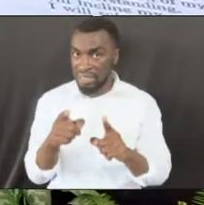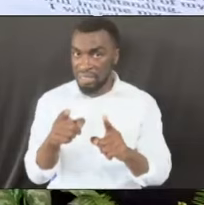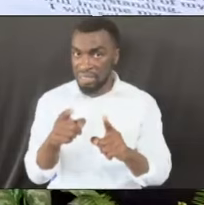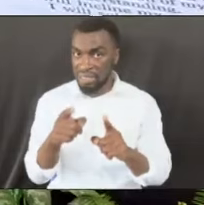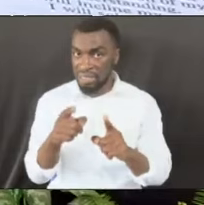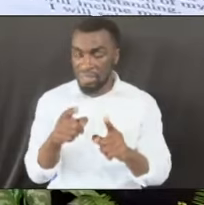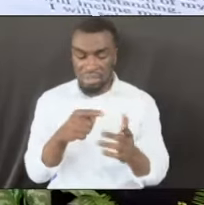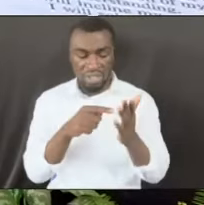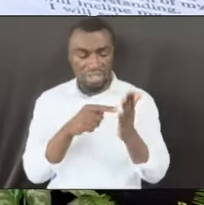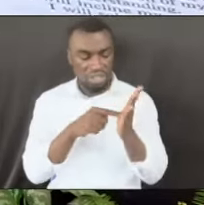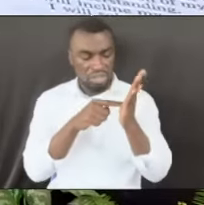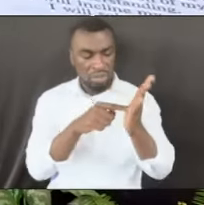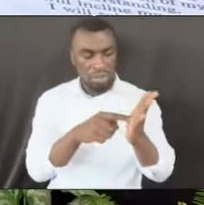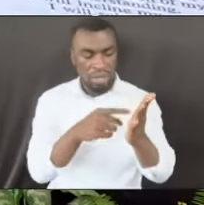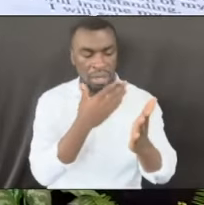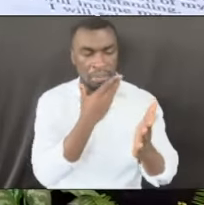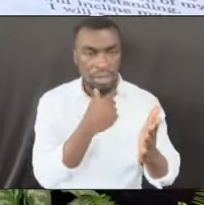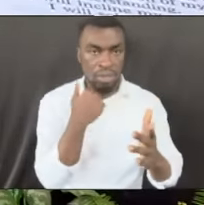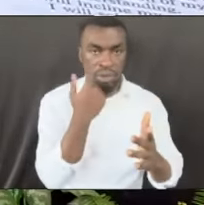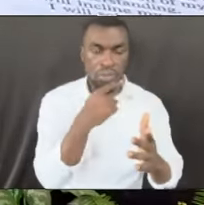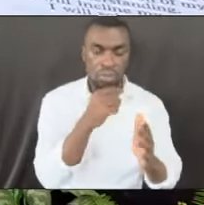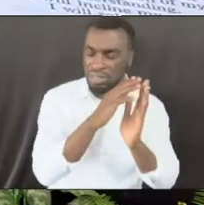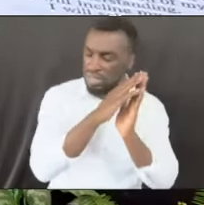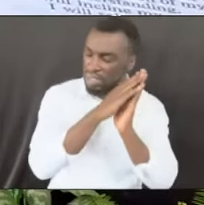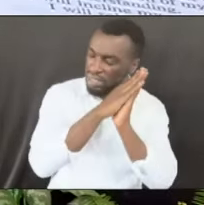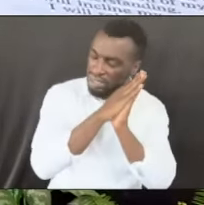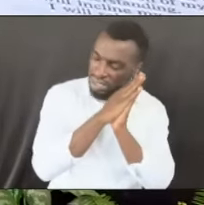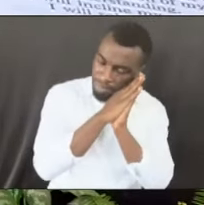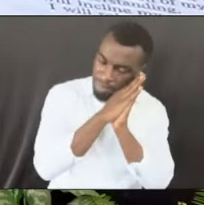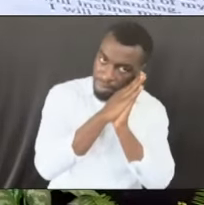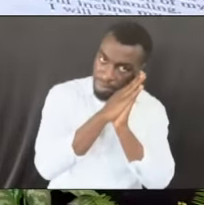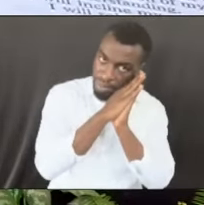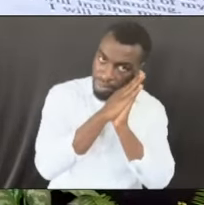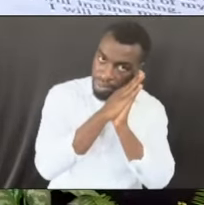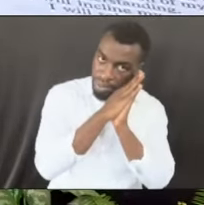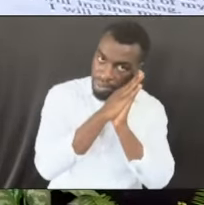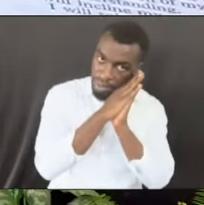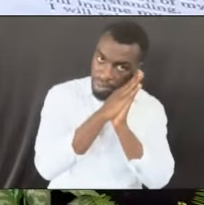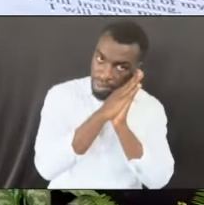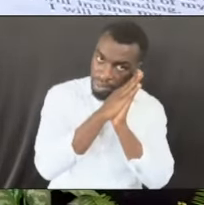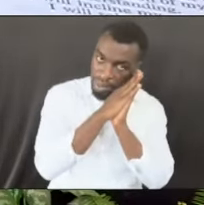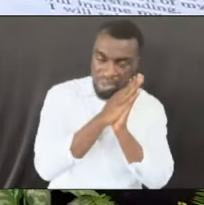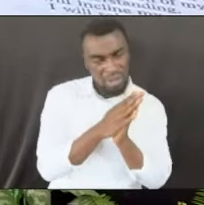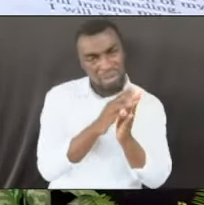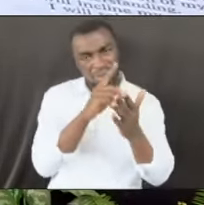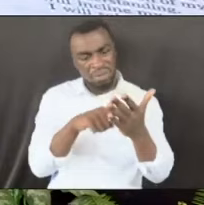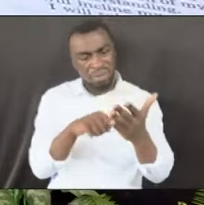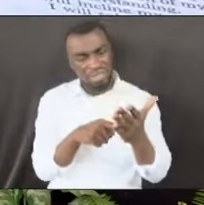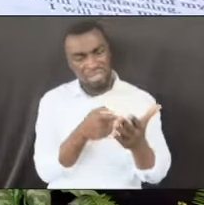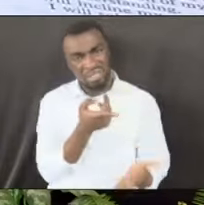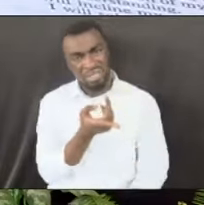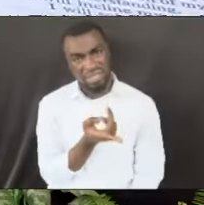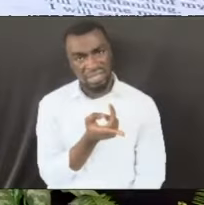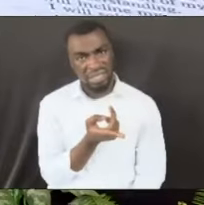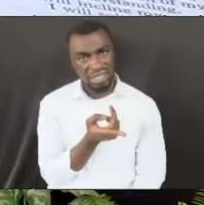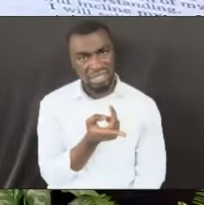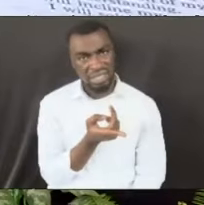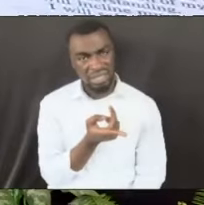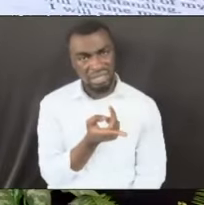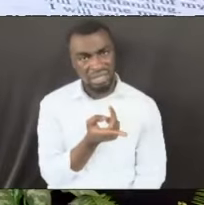pointed to a man who was asleep. They went to him and questioned him. What is it? He told them, yes,